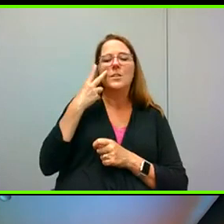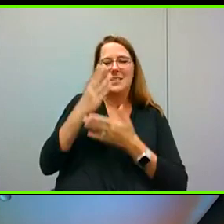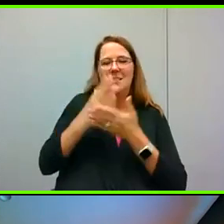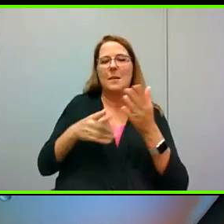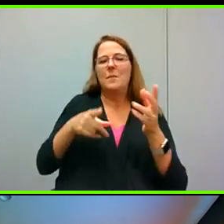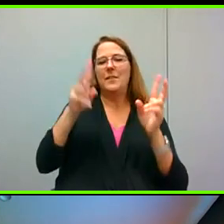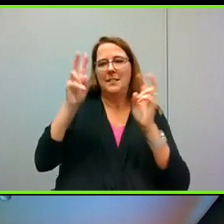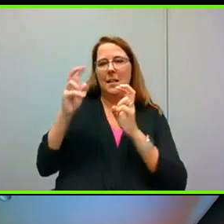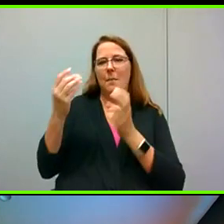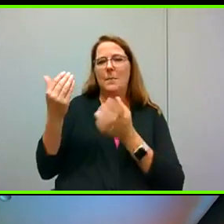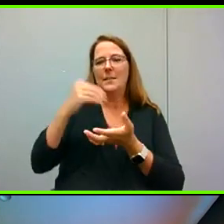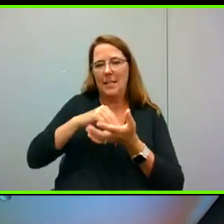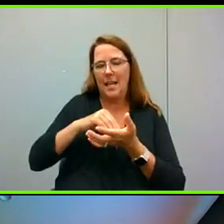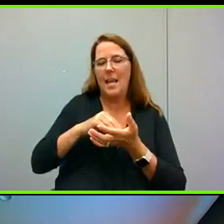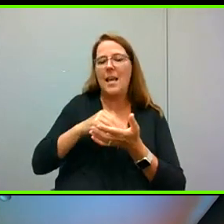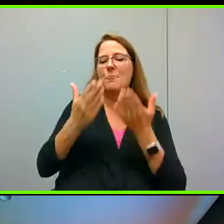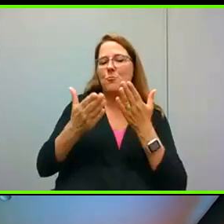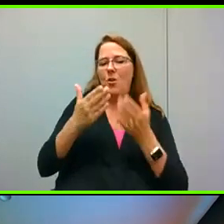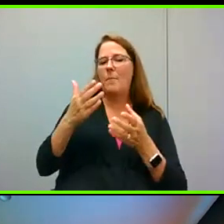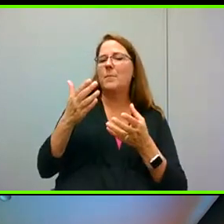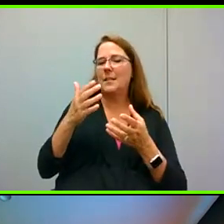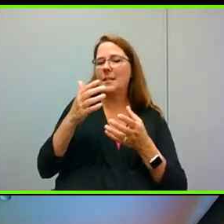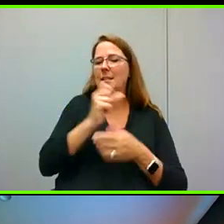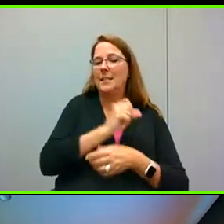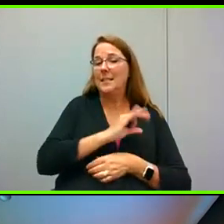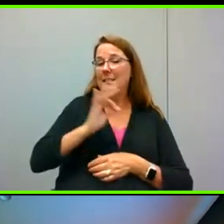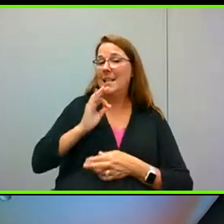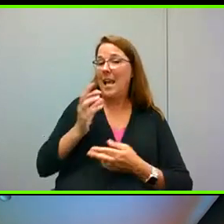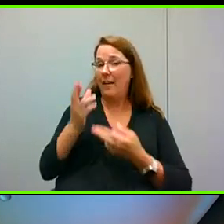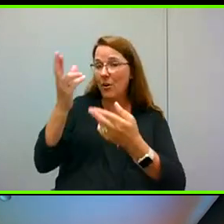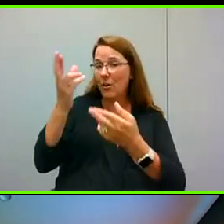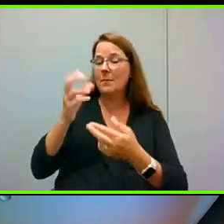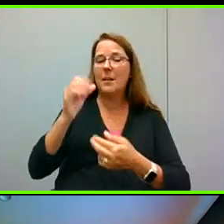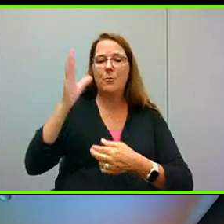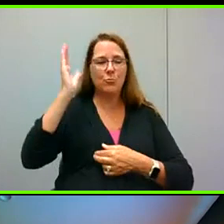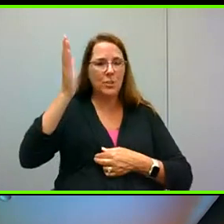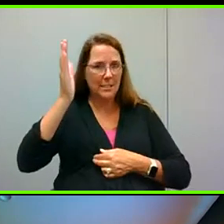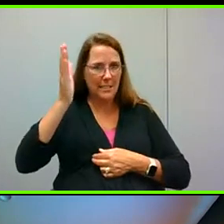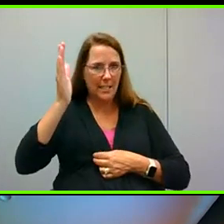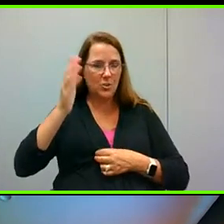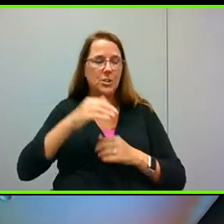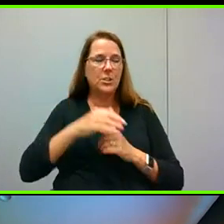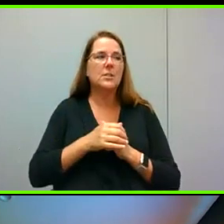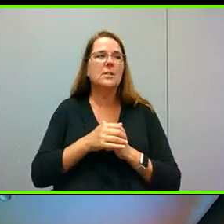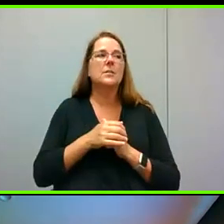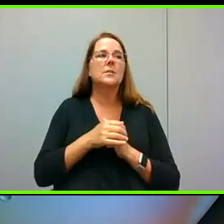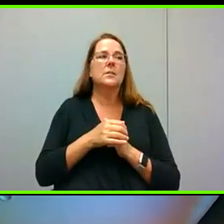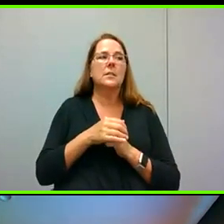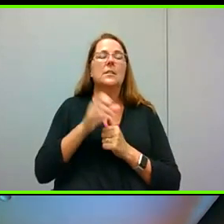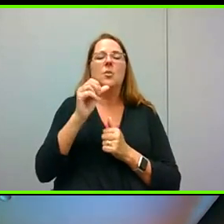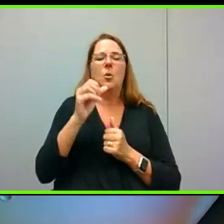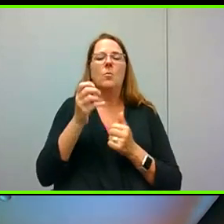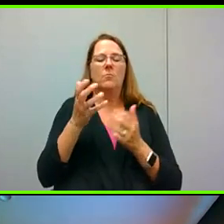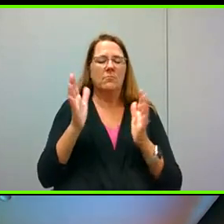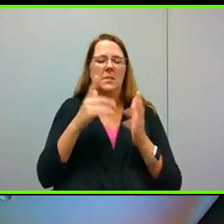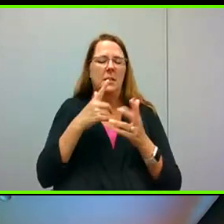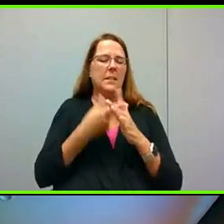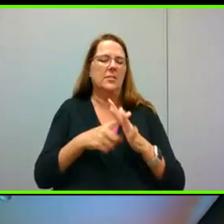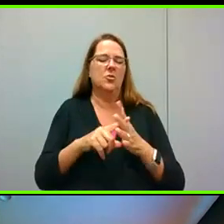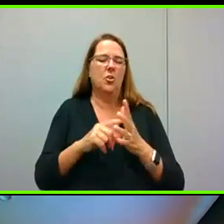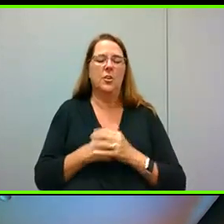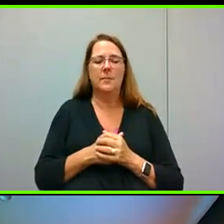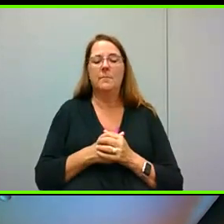topics again, probably in the form of staff recommendations or presentations. So let me get